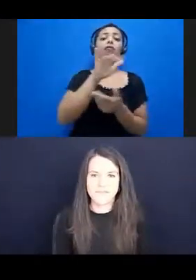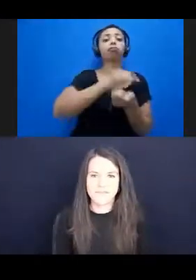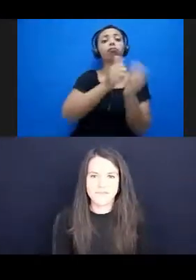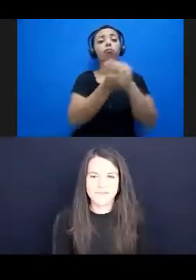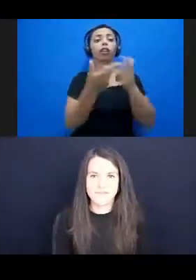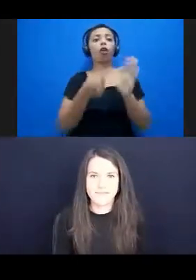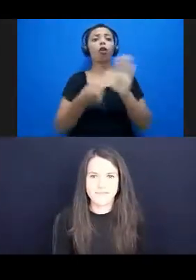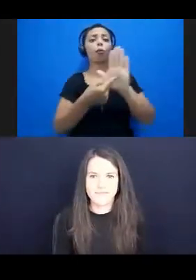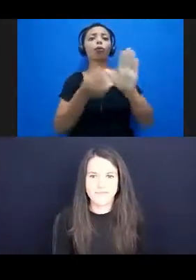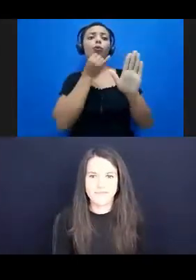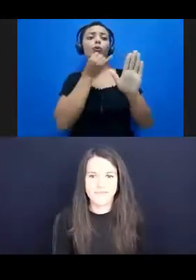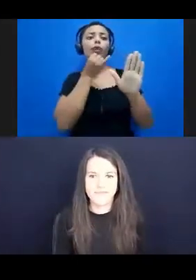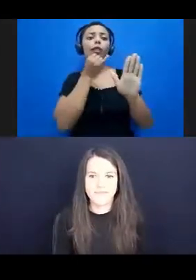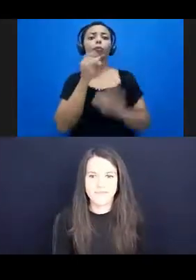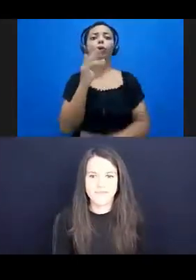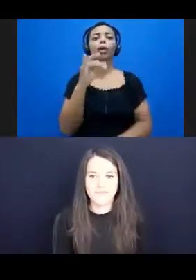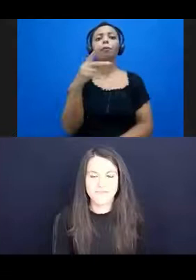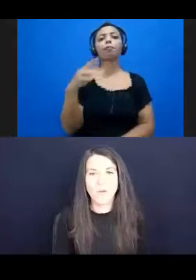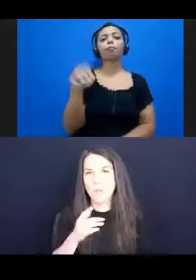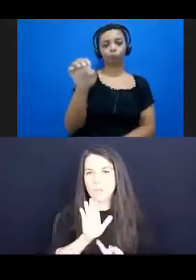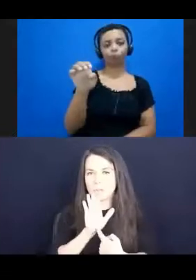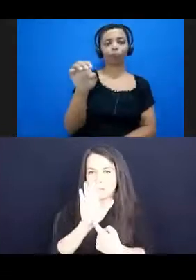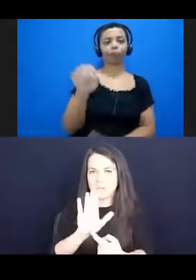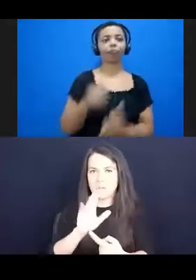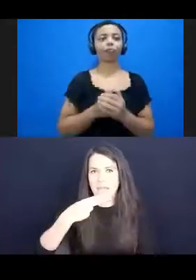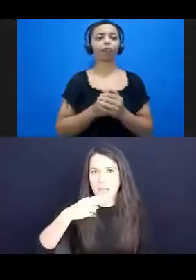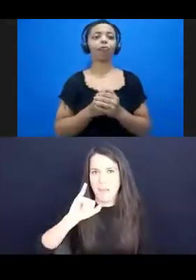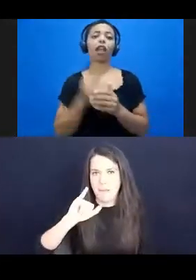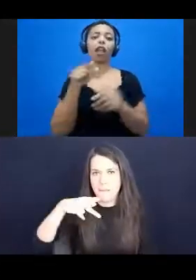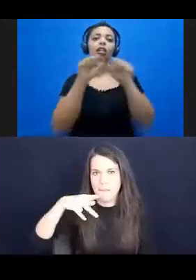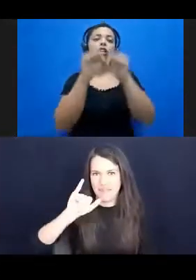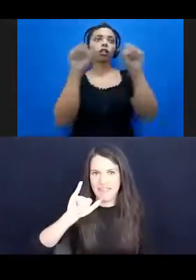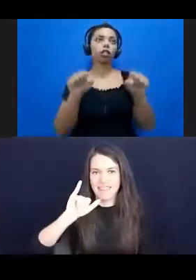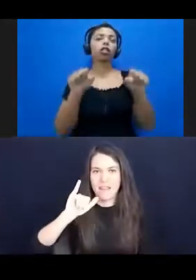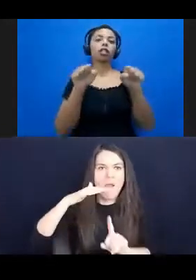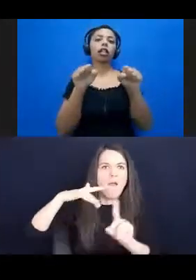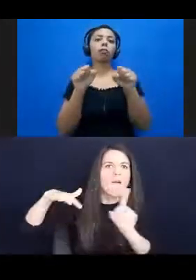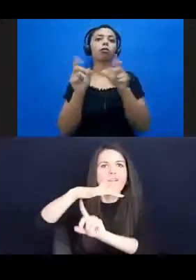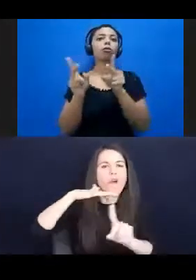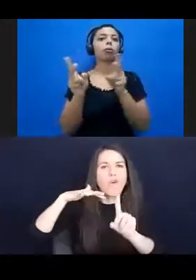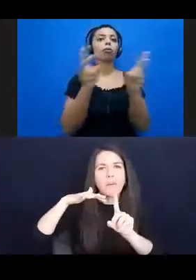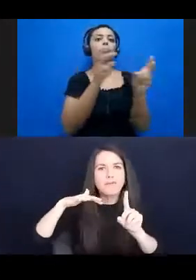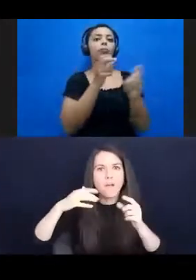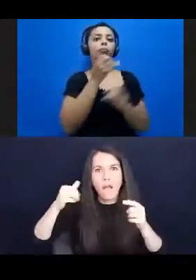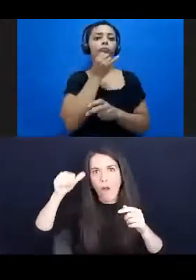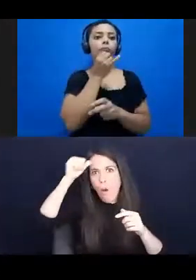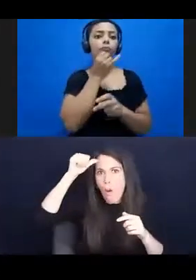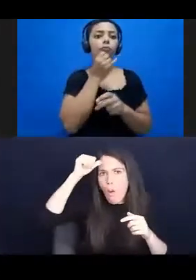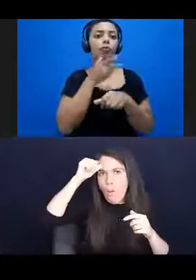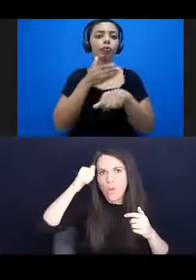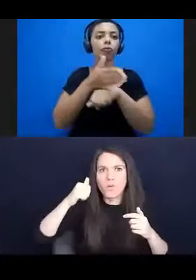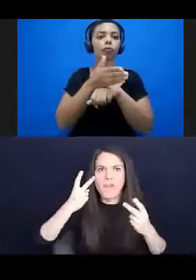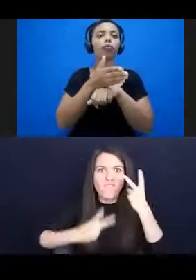hippie of a system for environmental awareness that can use visual analysis and semantic reasoning to